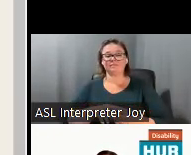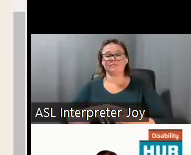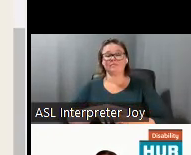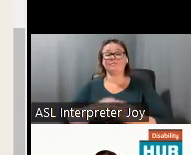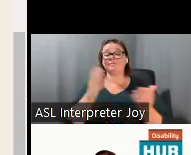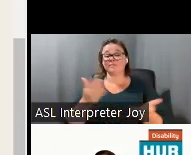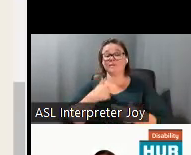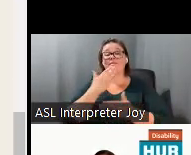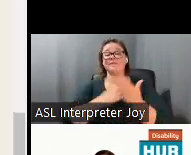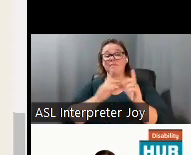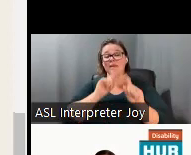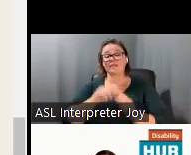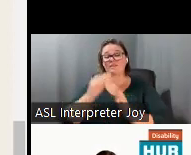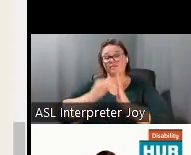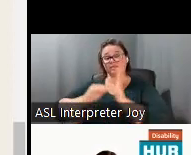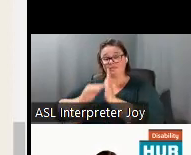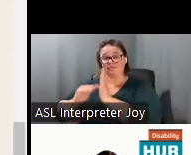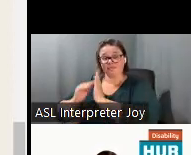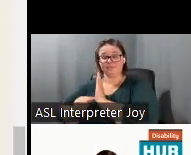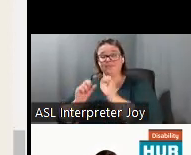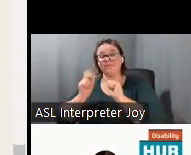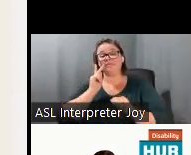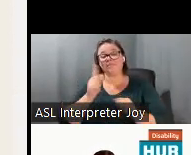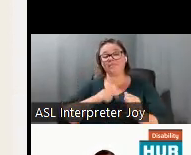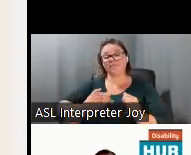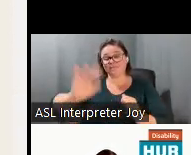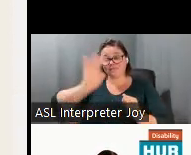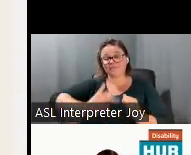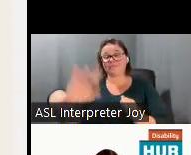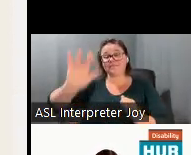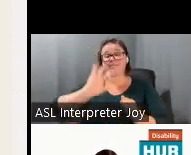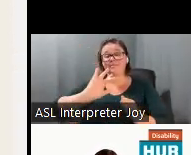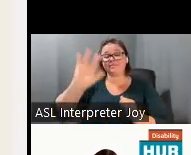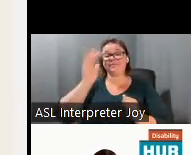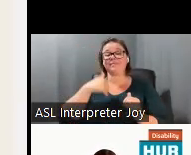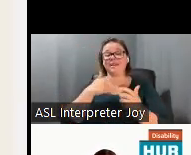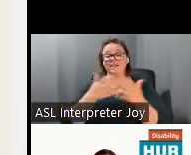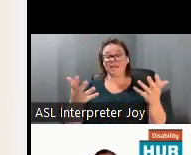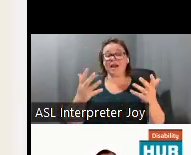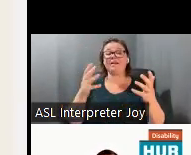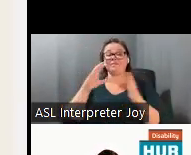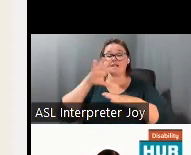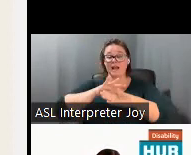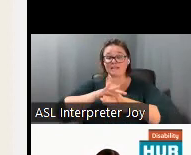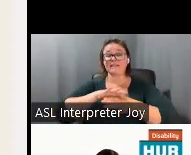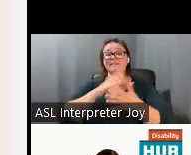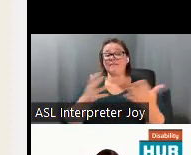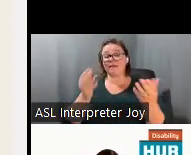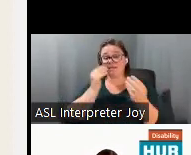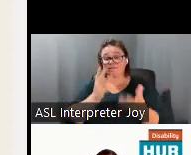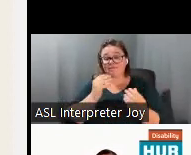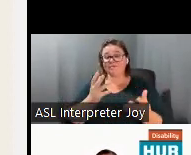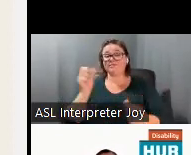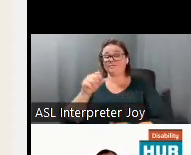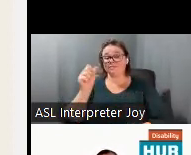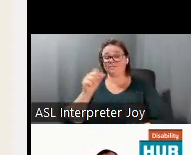answers completed. And you can see as I'm scrolling through that there's a lot of content in here. There's a lot of content in